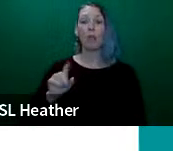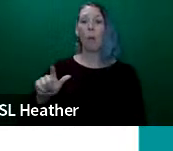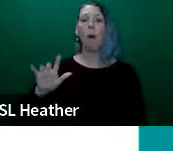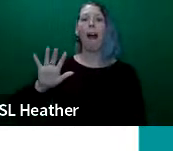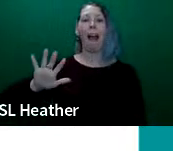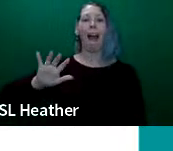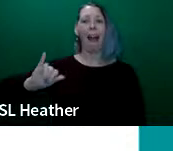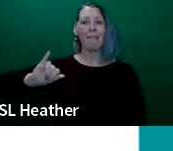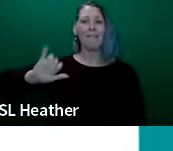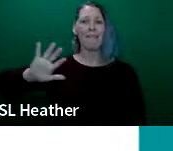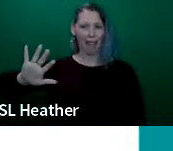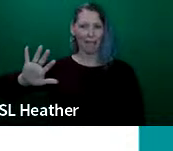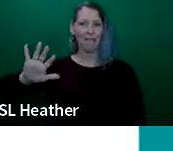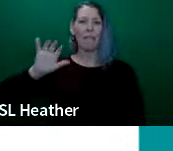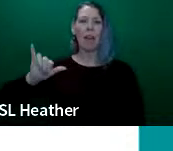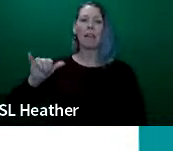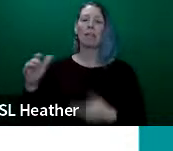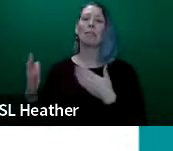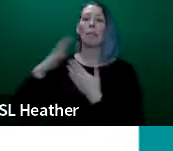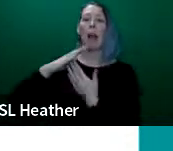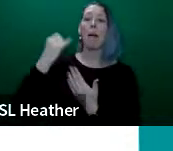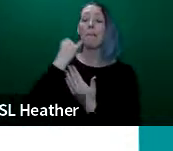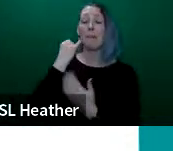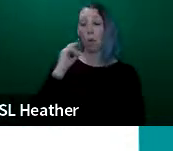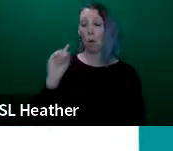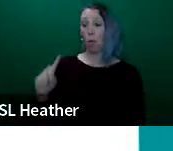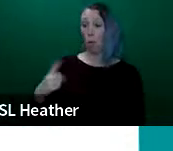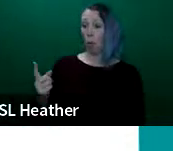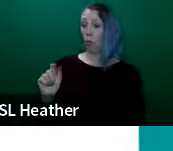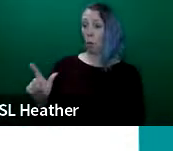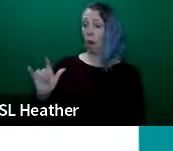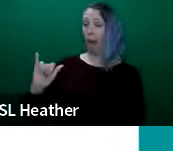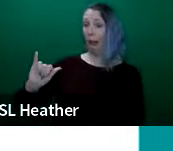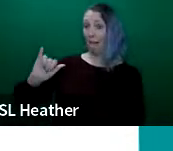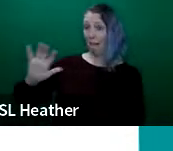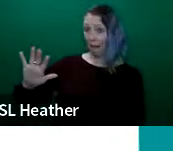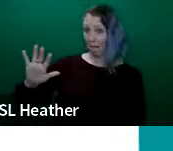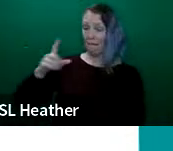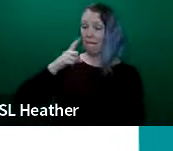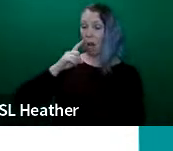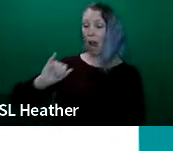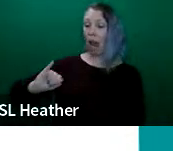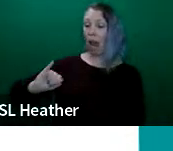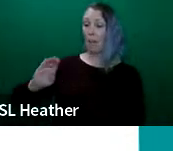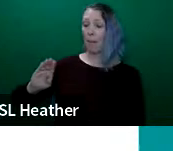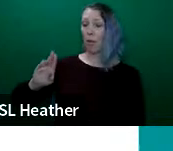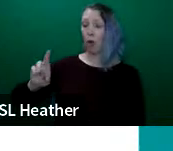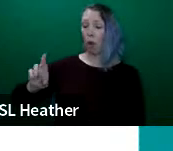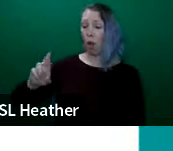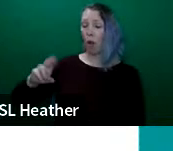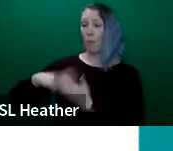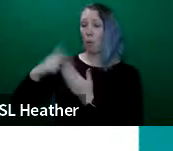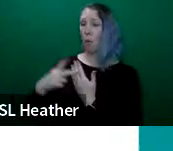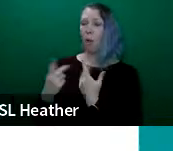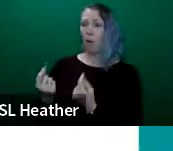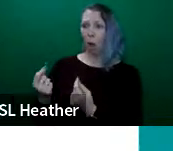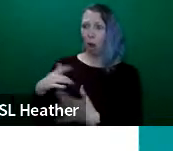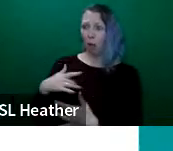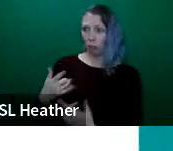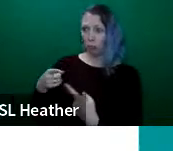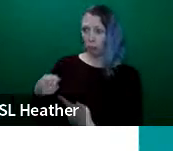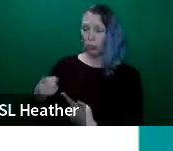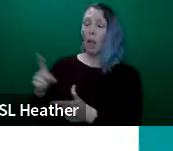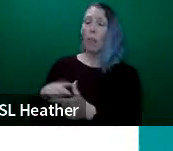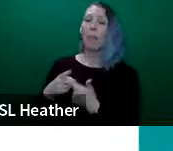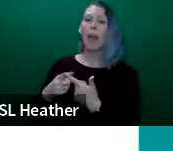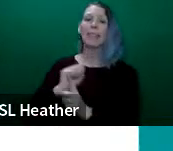only, those kind of top bullets are if you just toll I-5 at the bridge for the IBR program, what were the takeaways? And then we ran